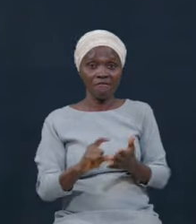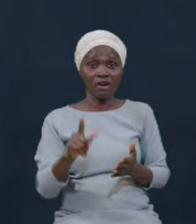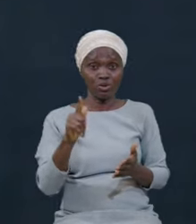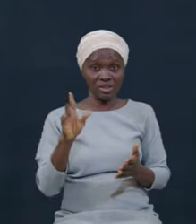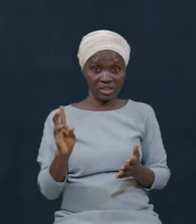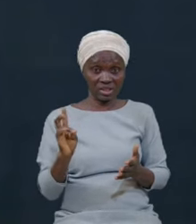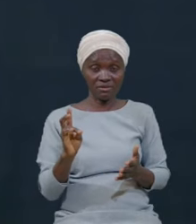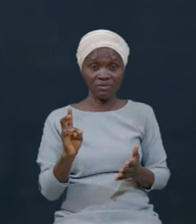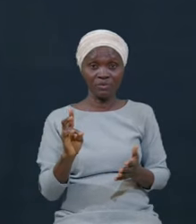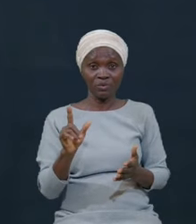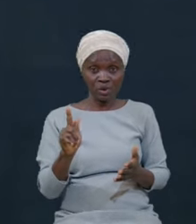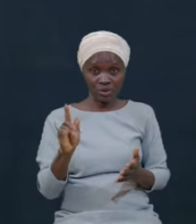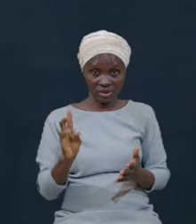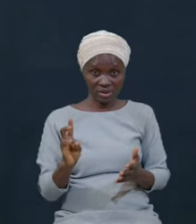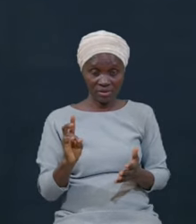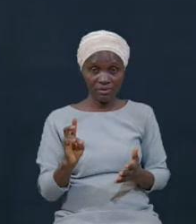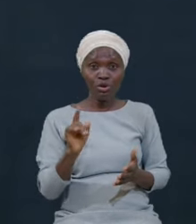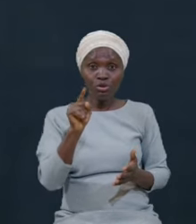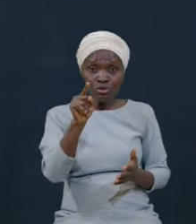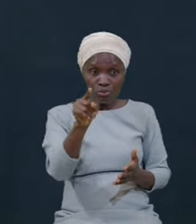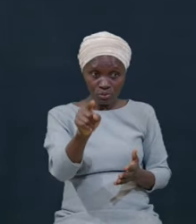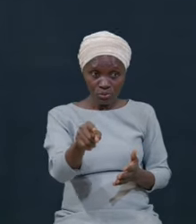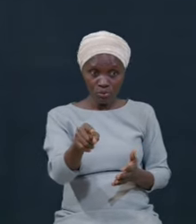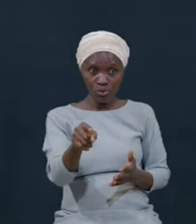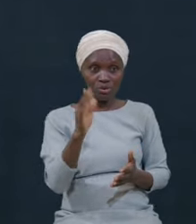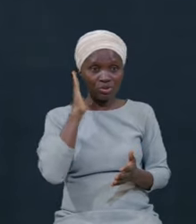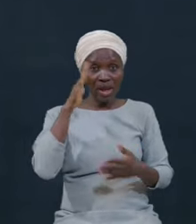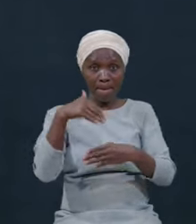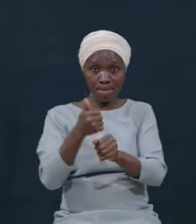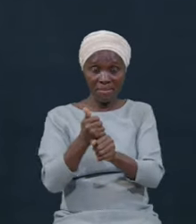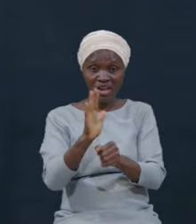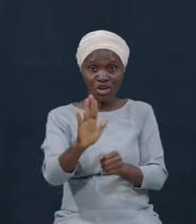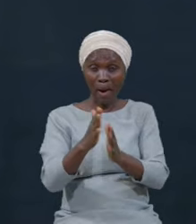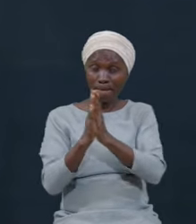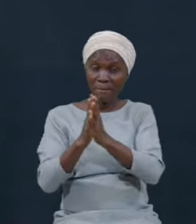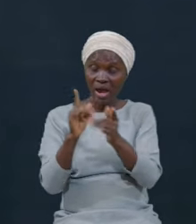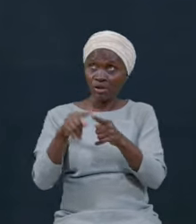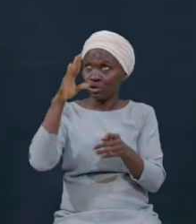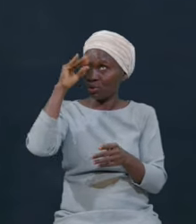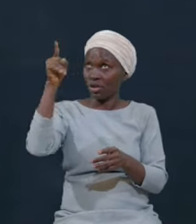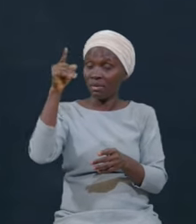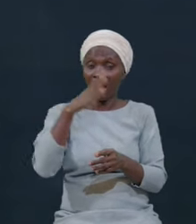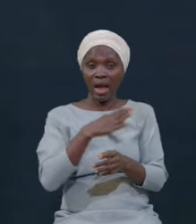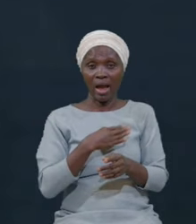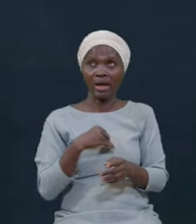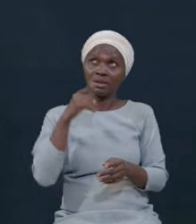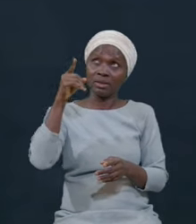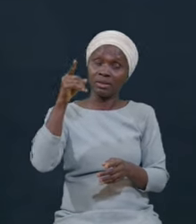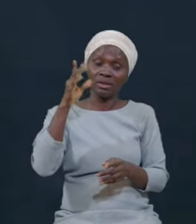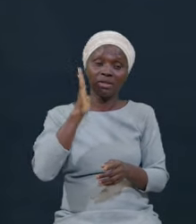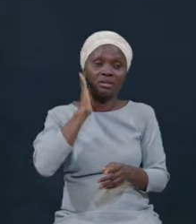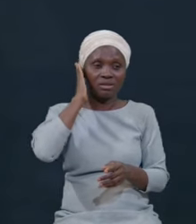verse 27, thou shalt make thy prayer unto him, and he shall hear